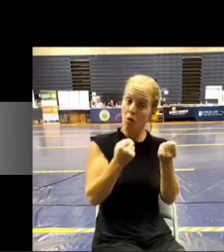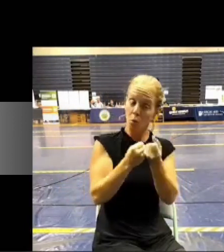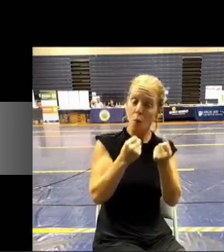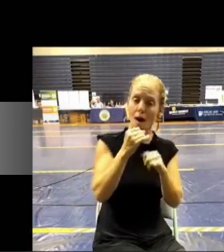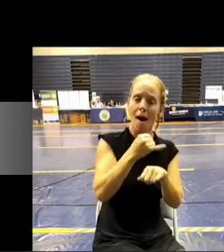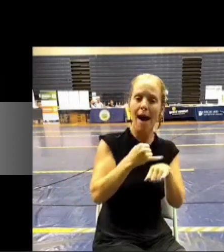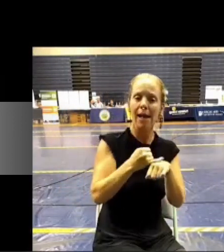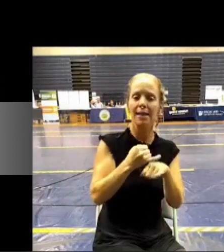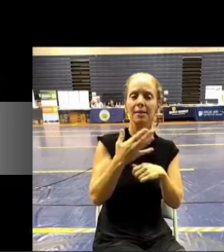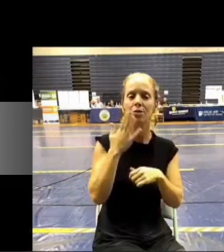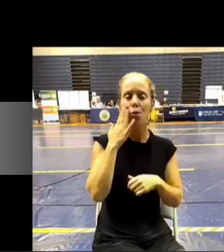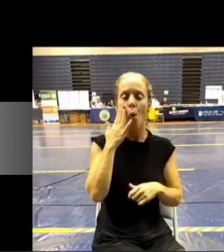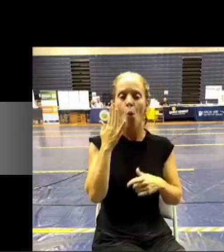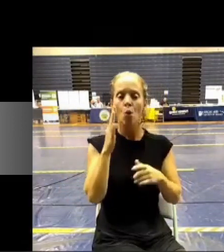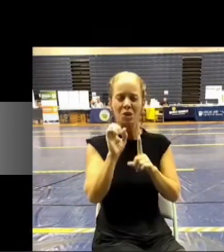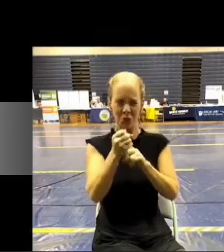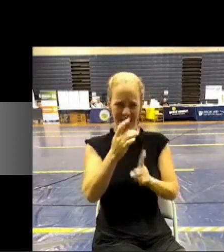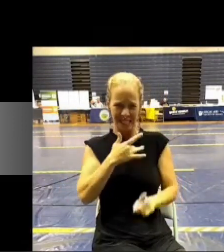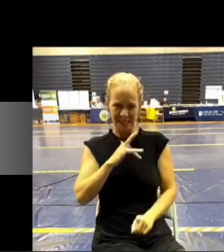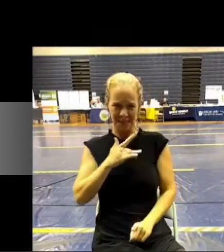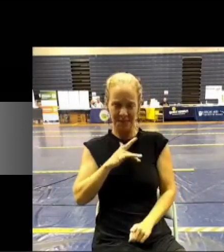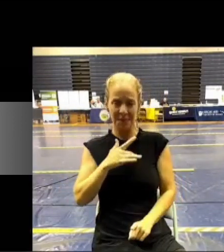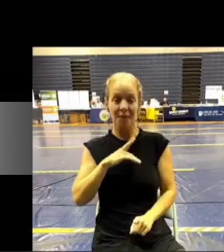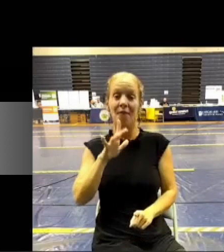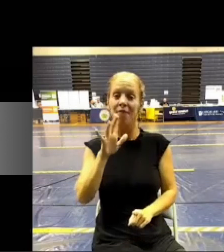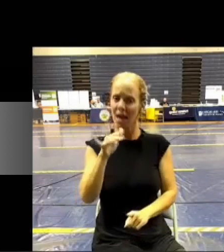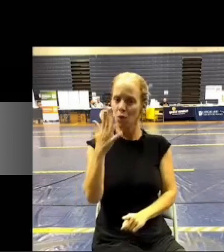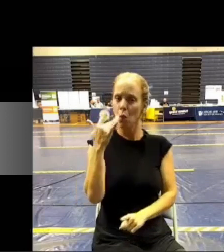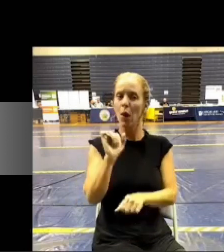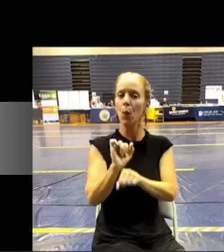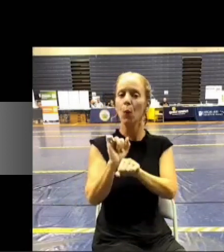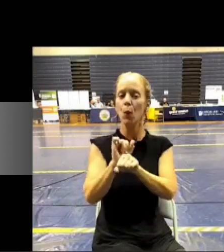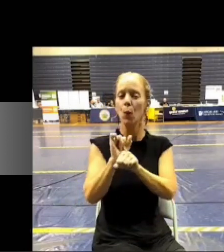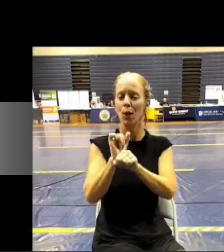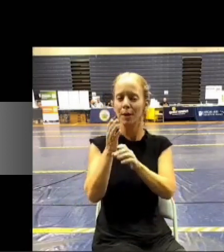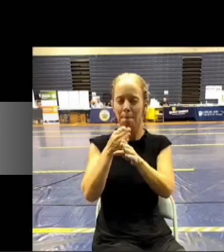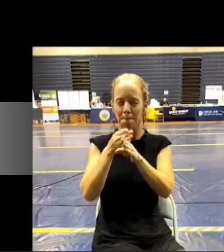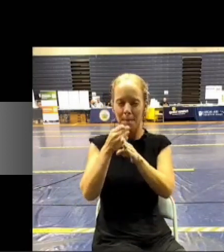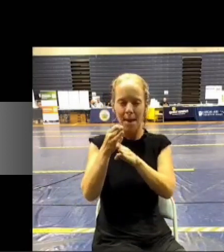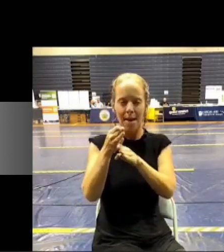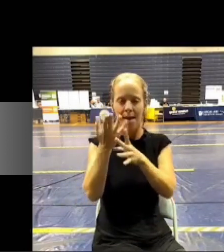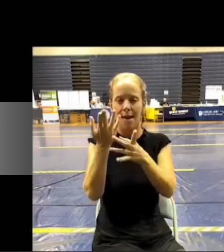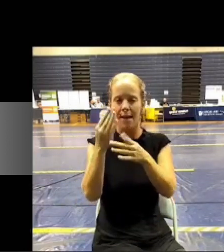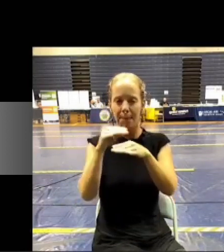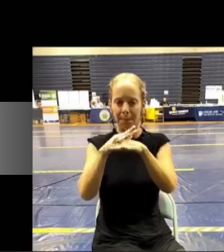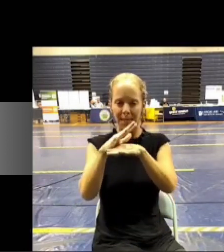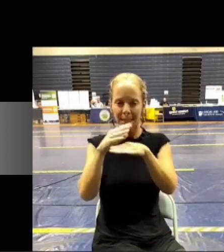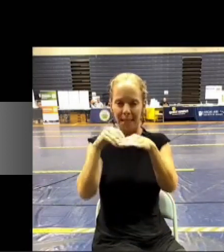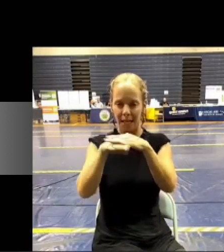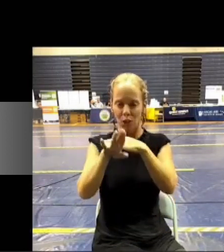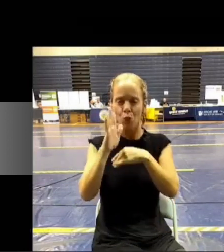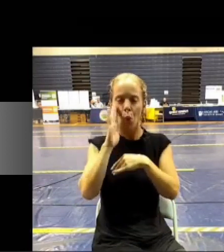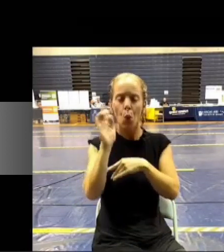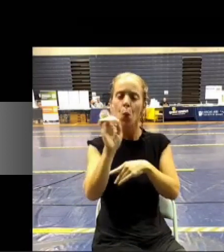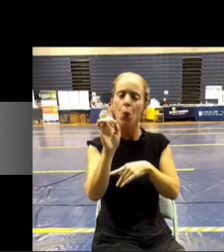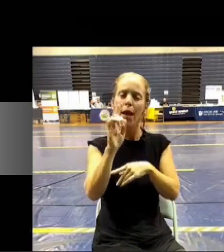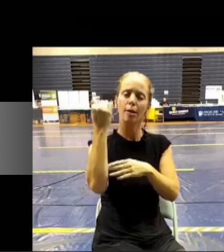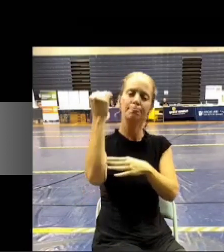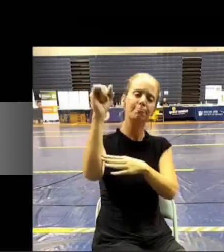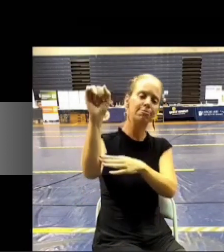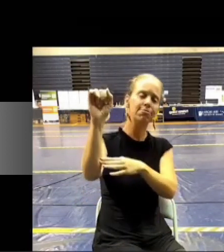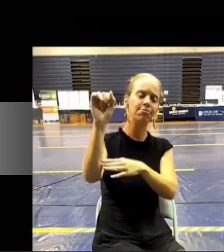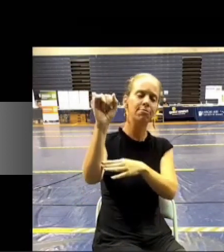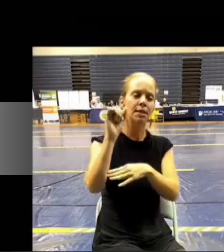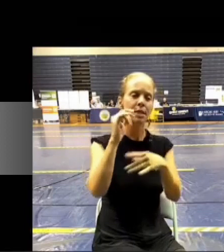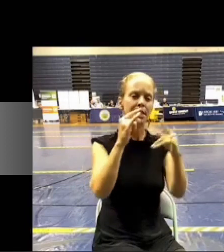she's working up at the main entrance. When she's down at the beach entrance, where the Lahaina Strong protest tents are set up, visitors get mixed messages,